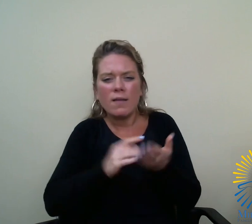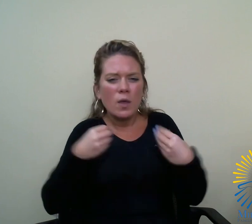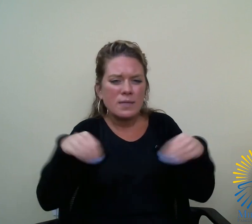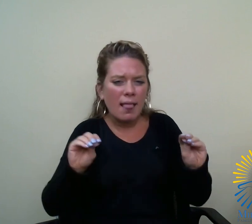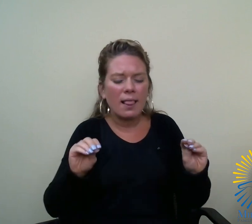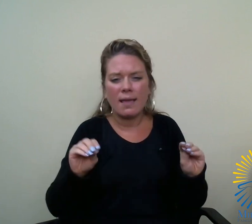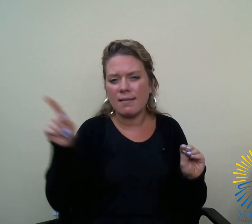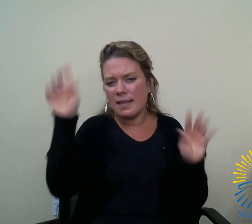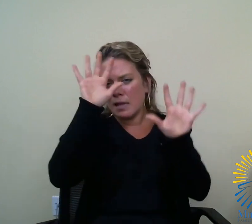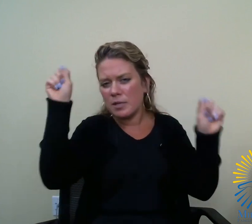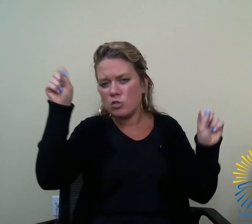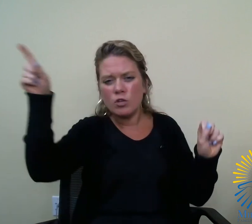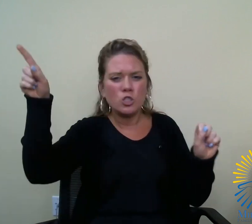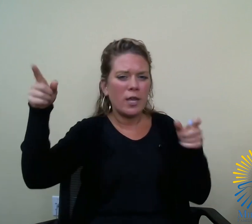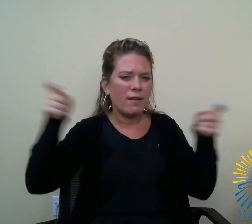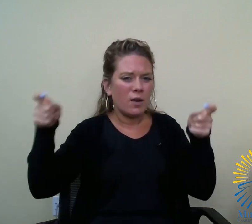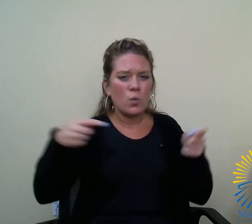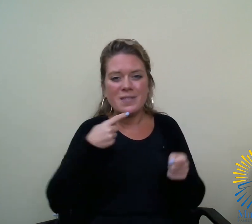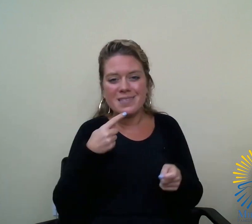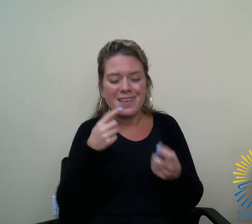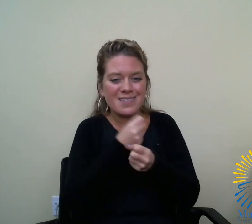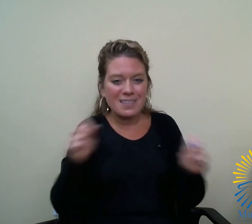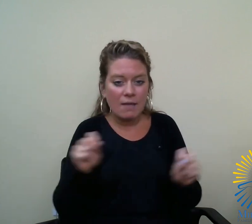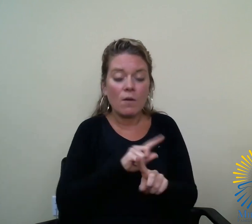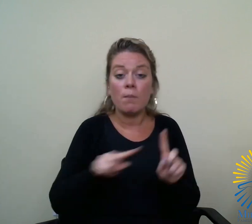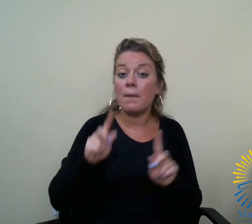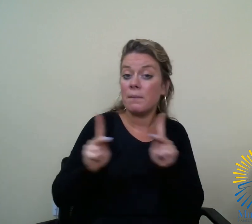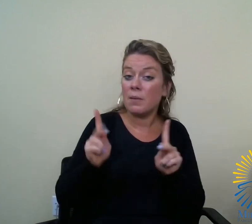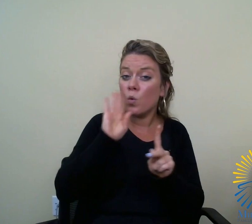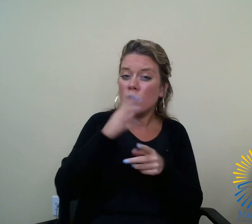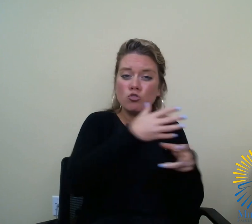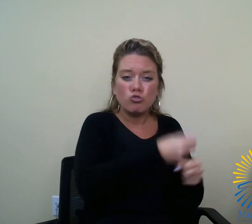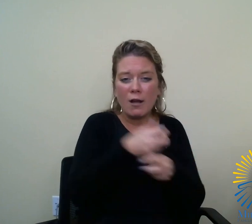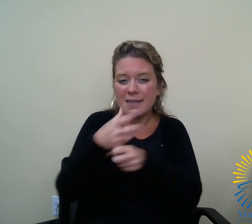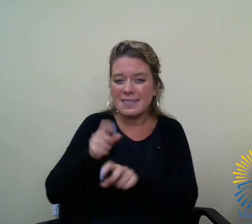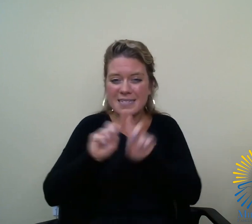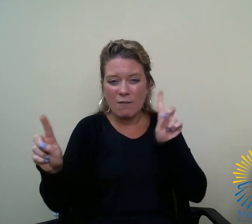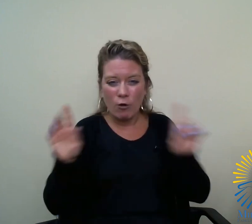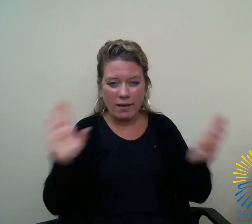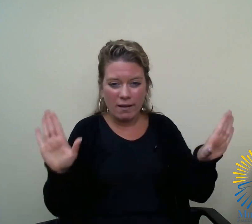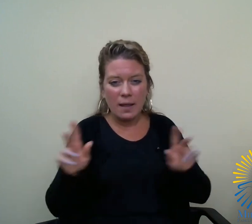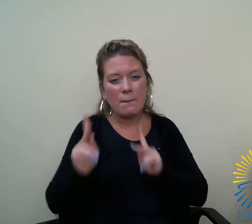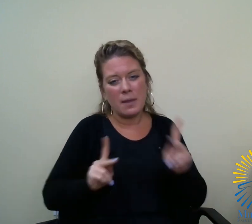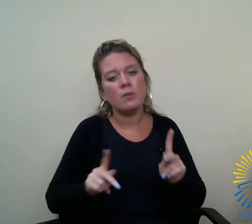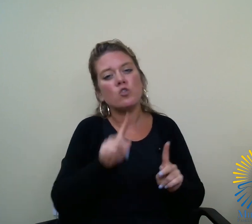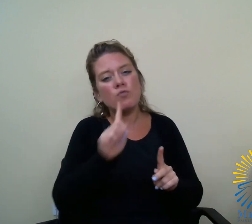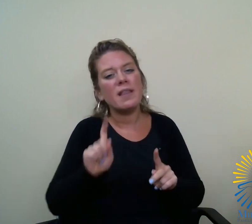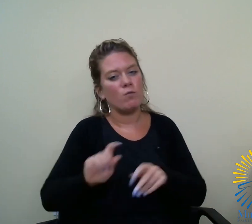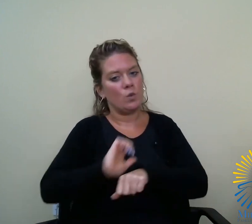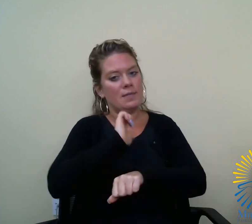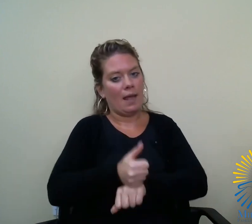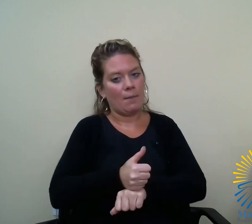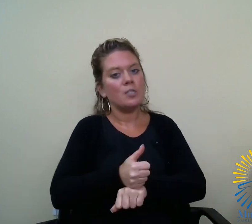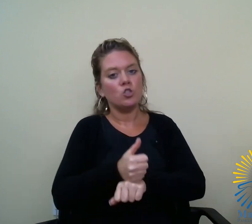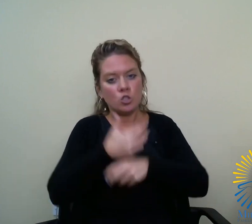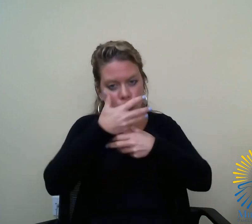the administration at that time was saying was safe. You have people trusting different people. So I think part of that is, again, it's establishing trust. So who are the trusted